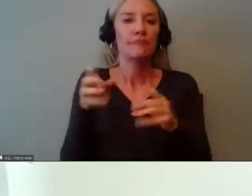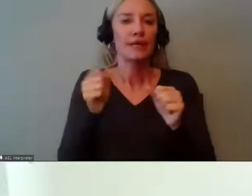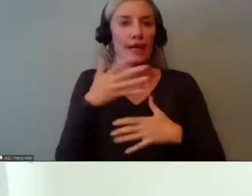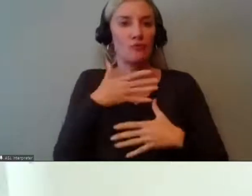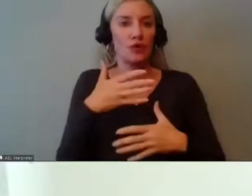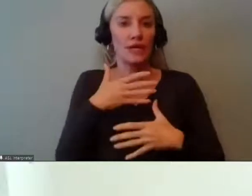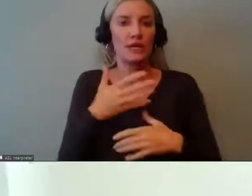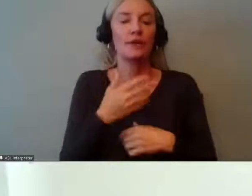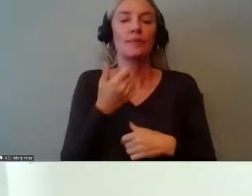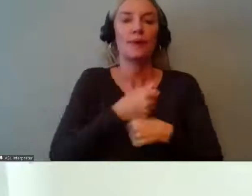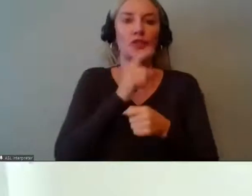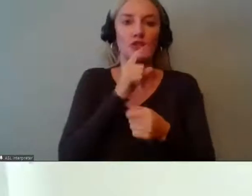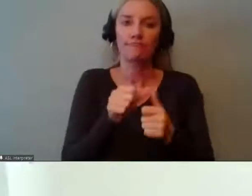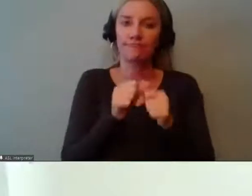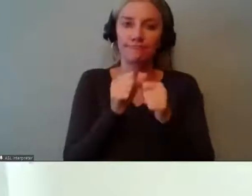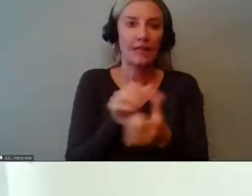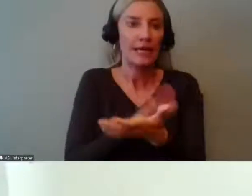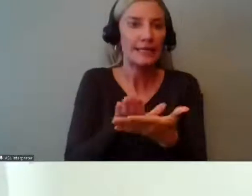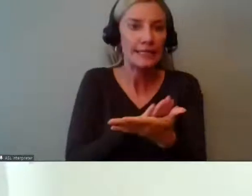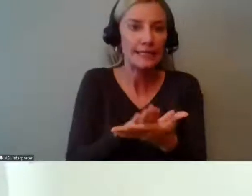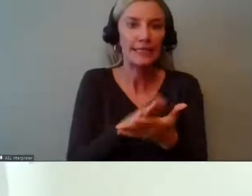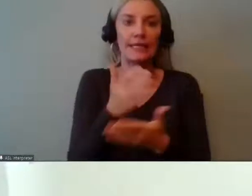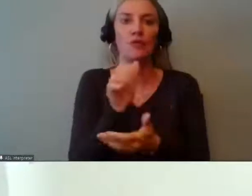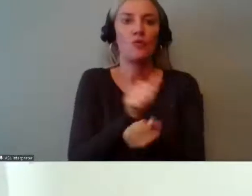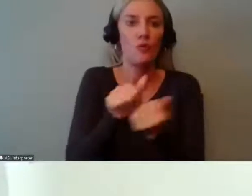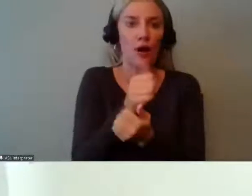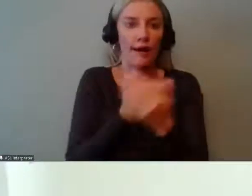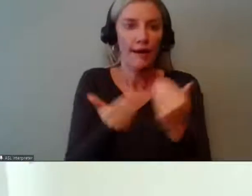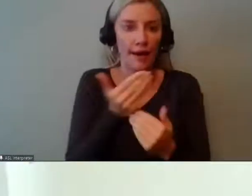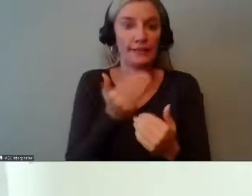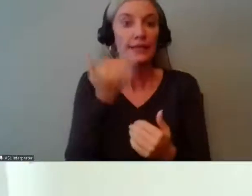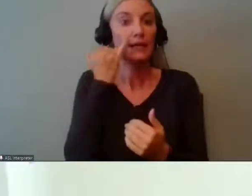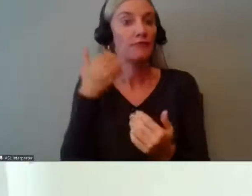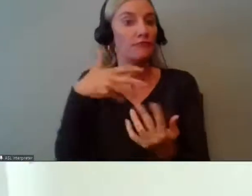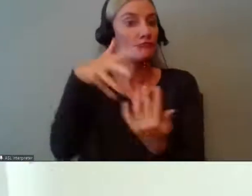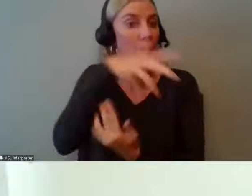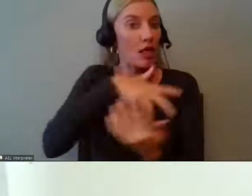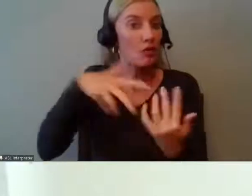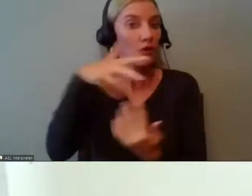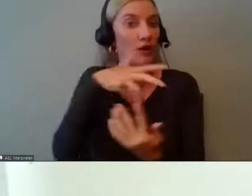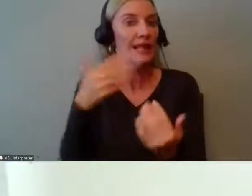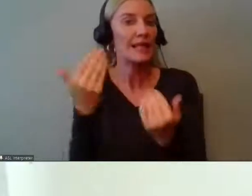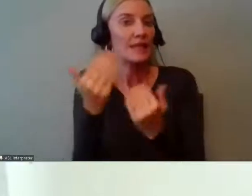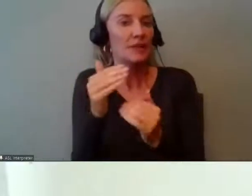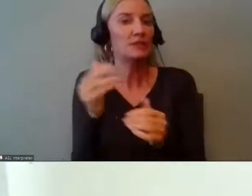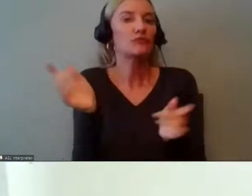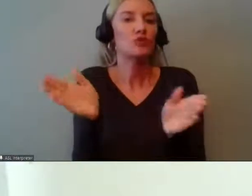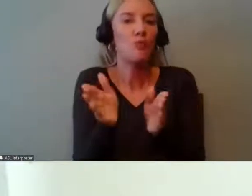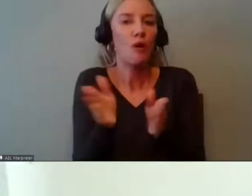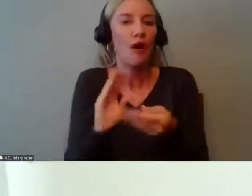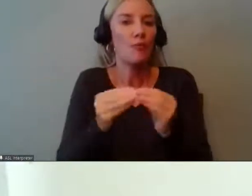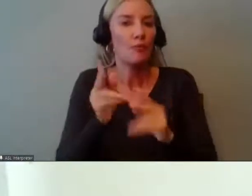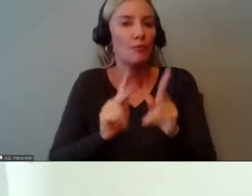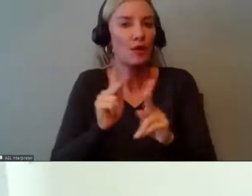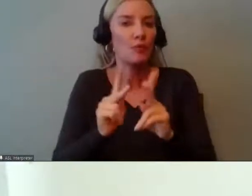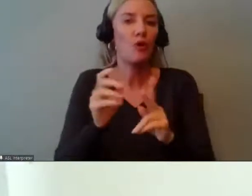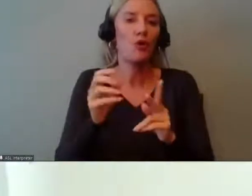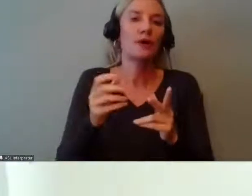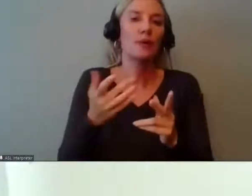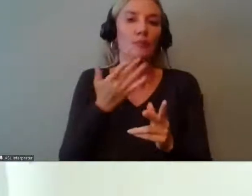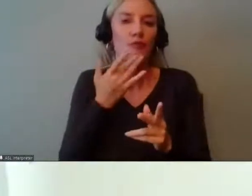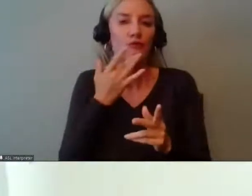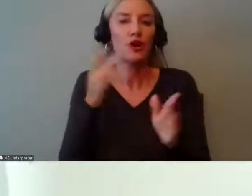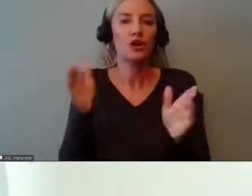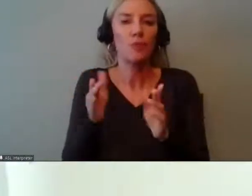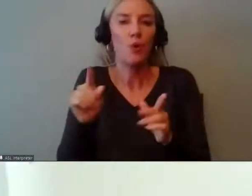hand hygiene. Keep parties small, preferably limited to household and family. And remember, outdoors is